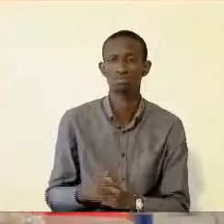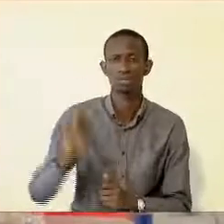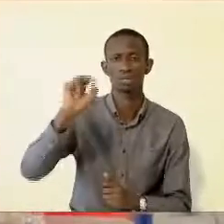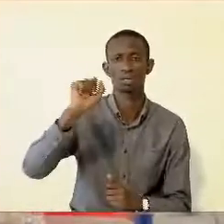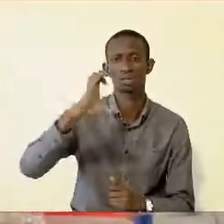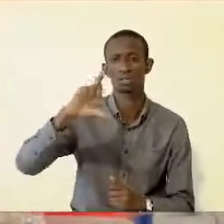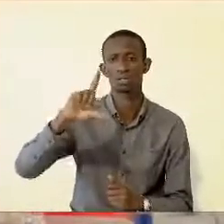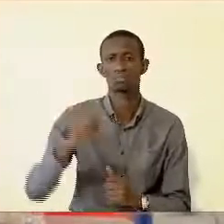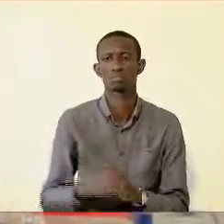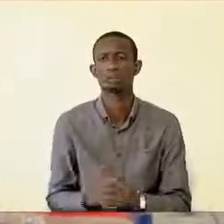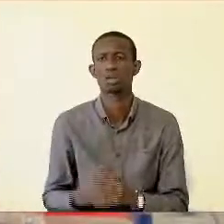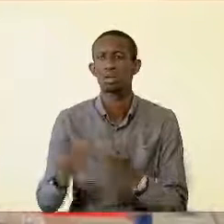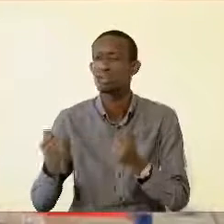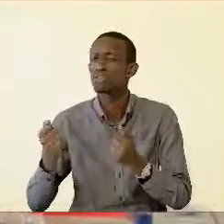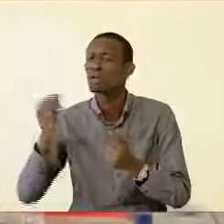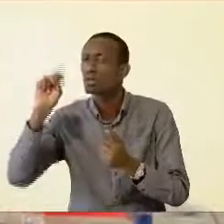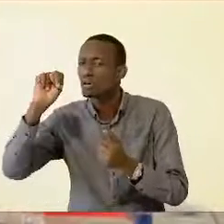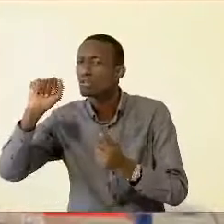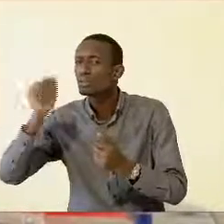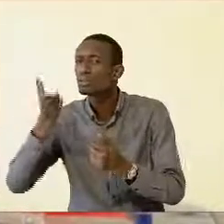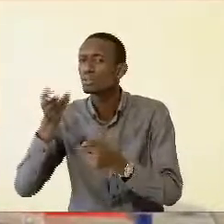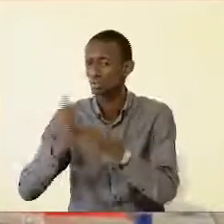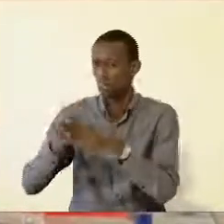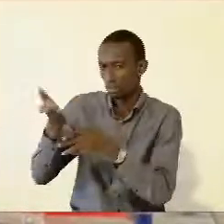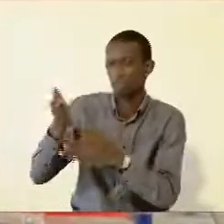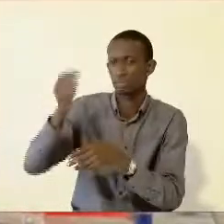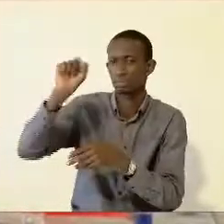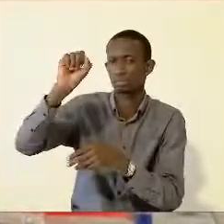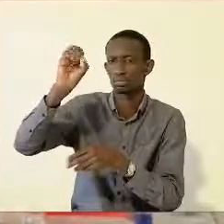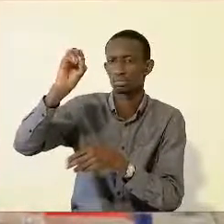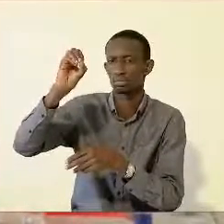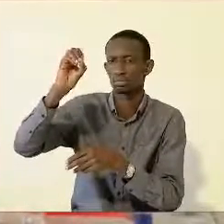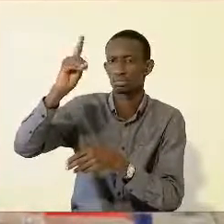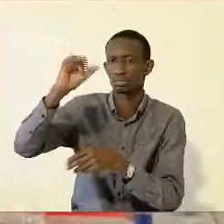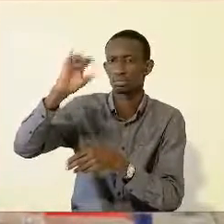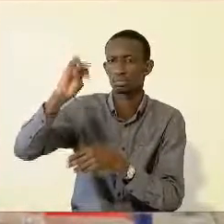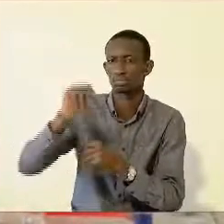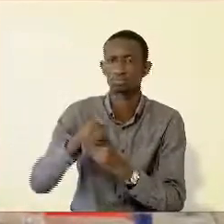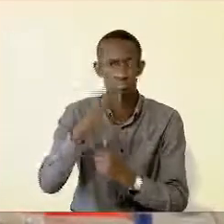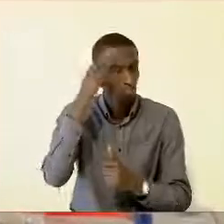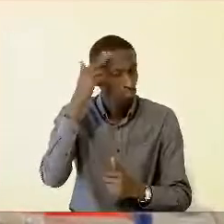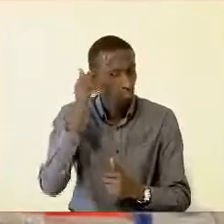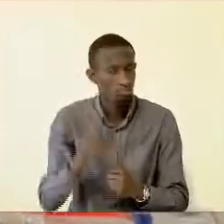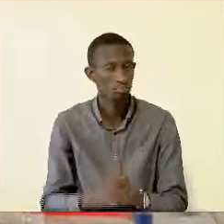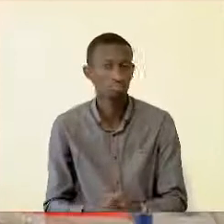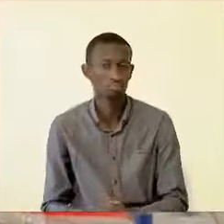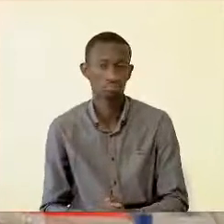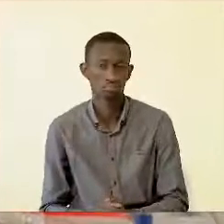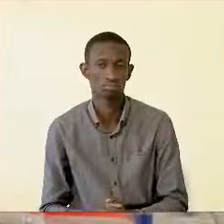NaCl. So we have sodium in that compound. So as we know, do